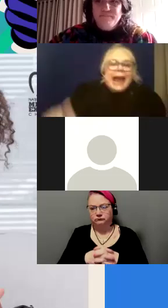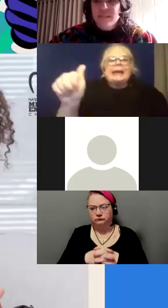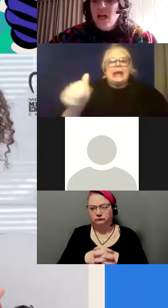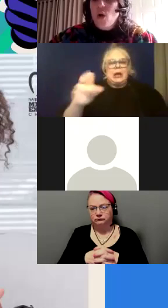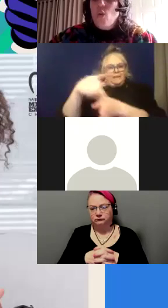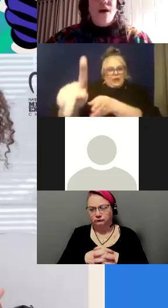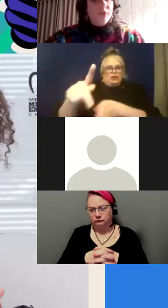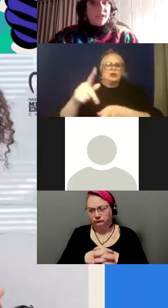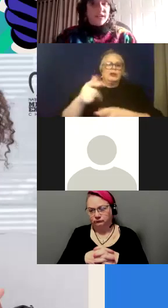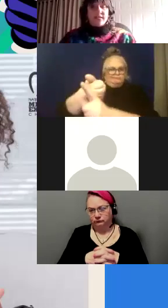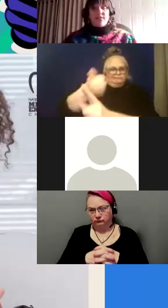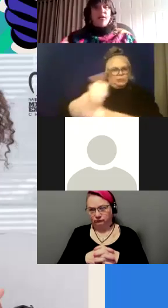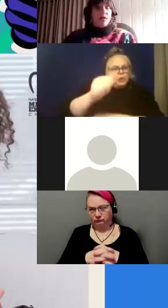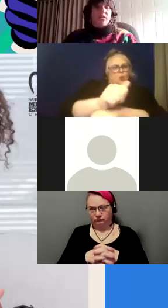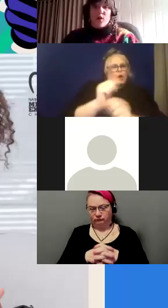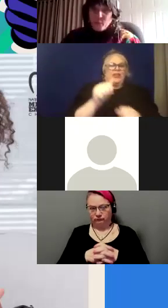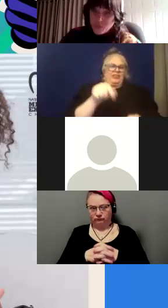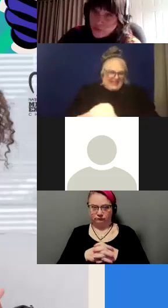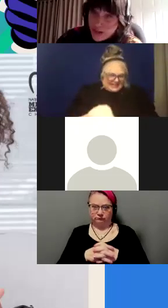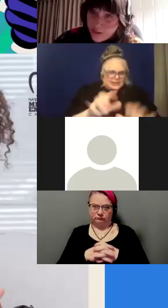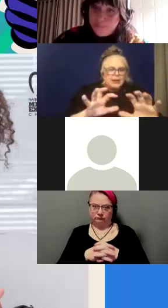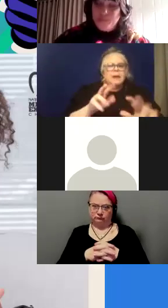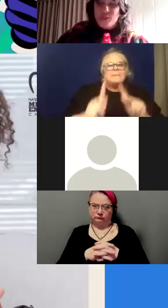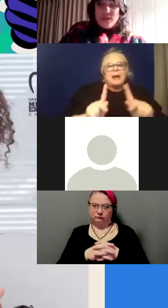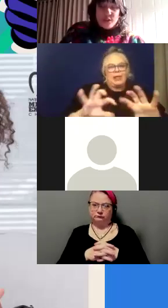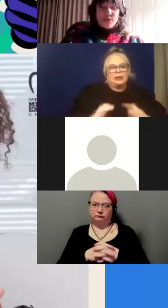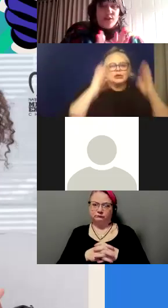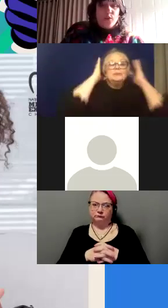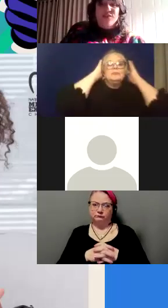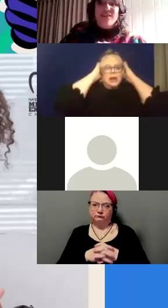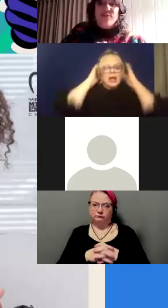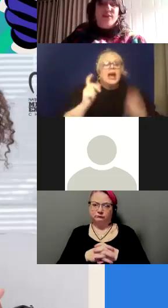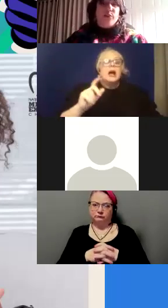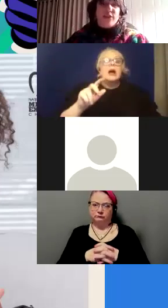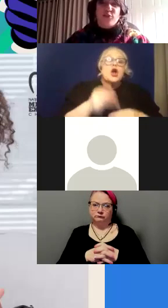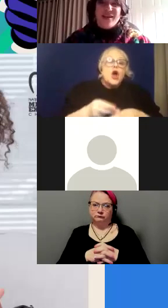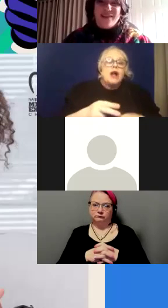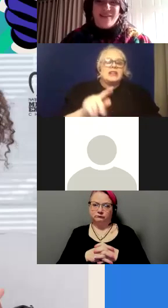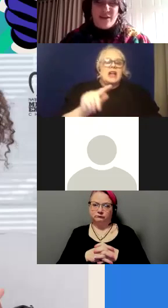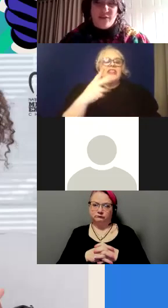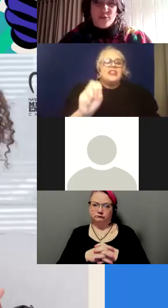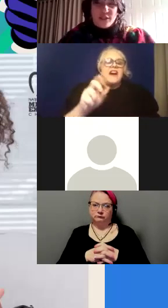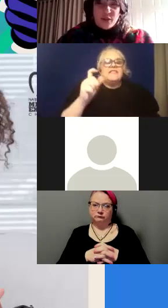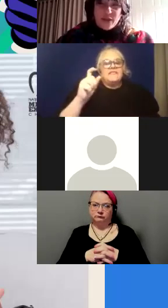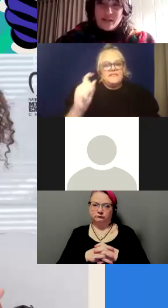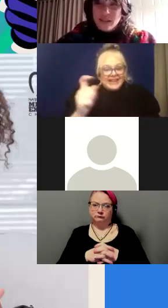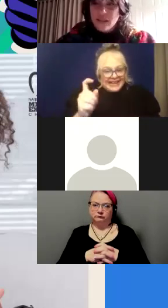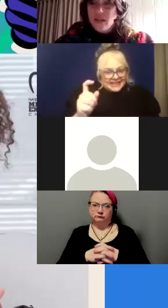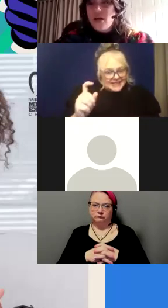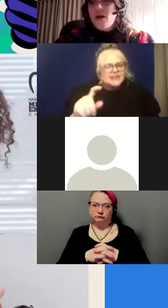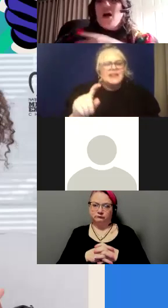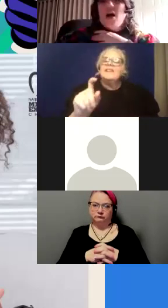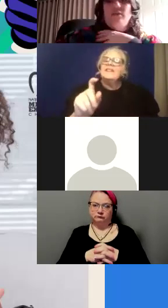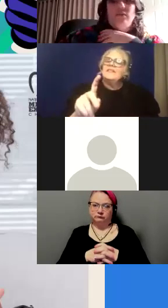population. While the Phoenix 11 are a small group of survivors, their words have really reached beyond their individual